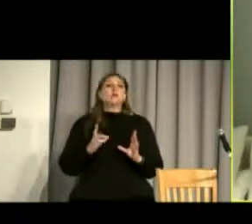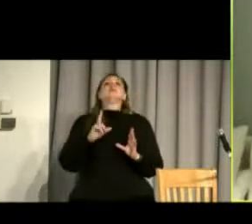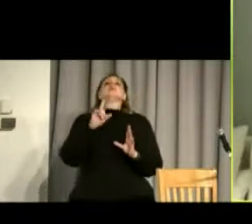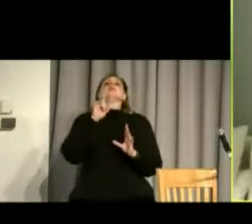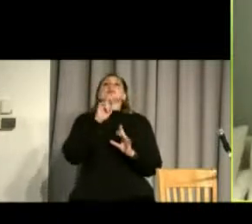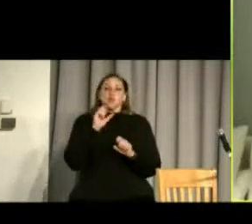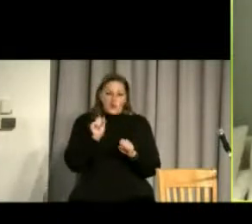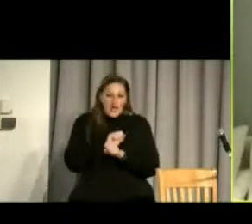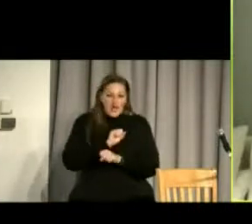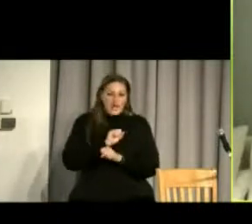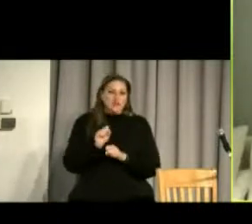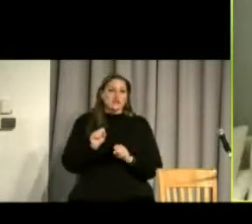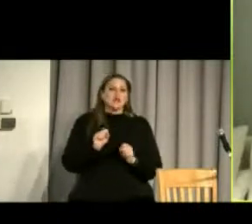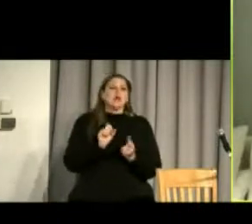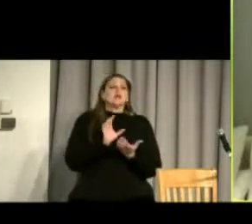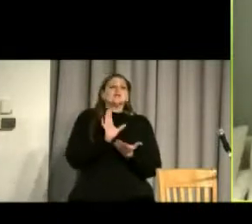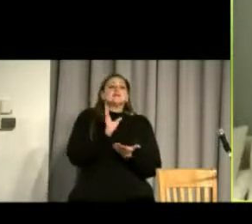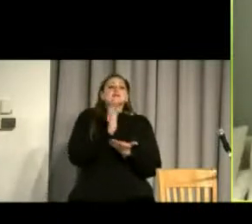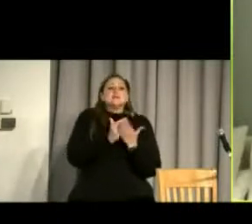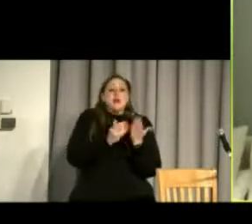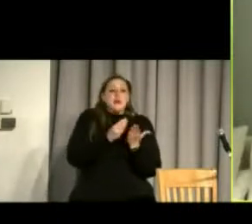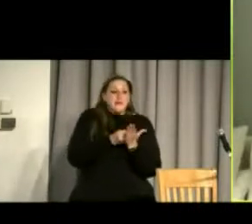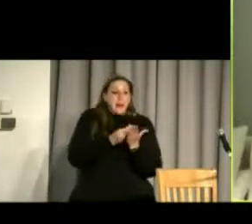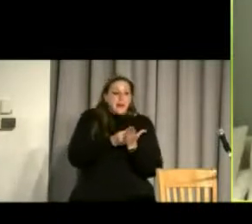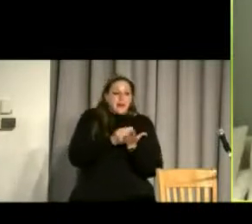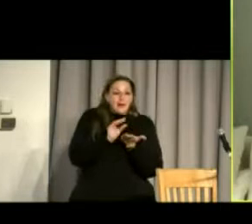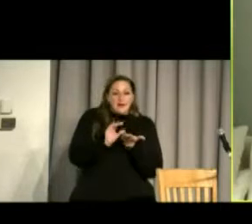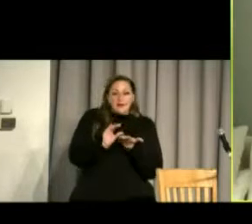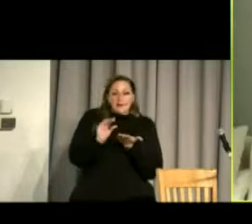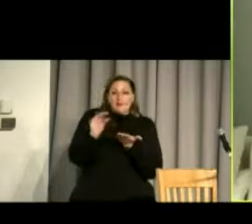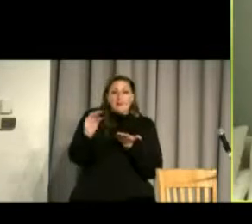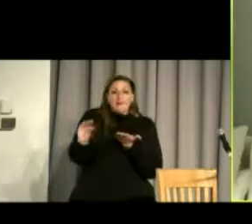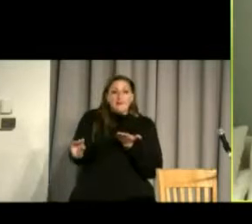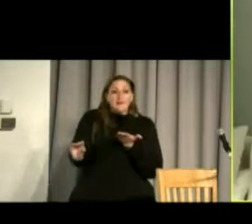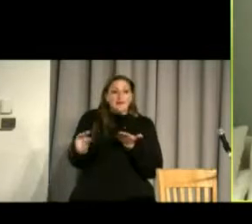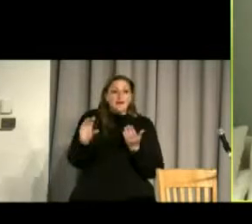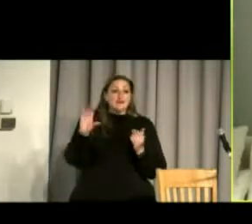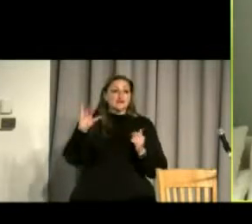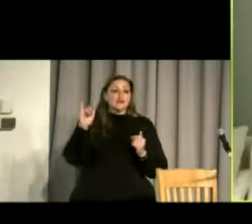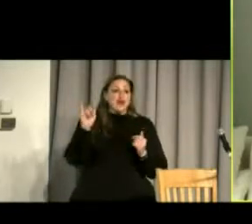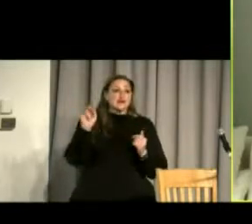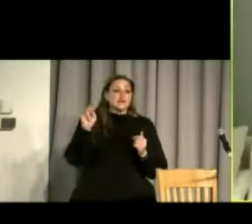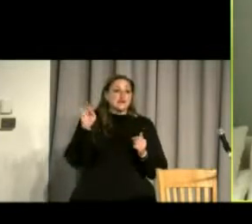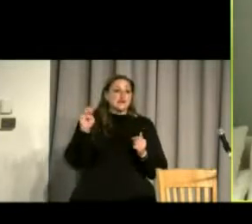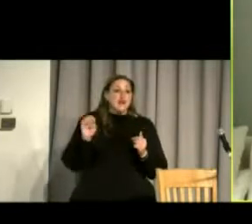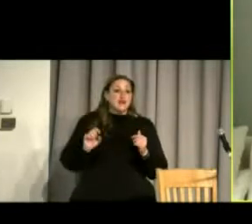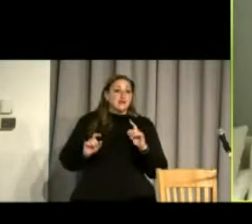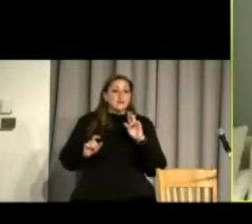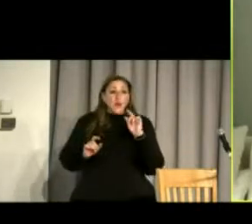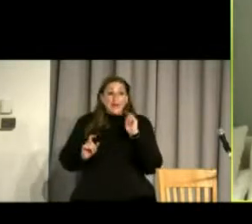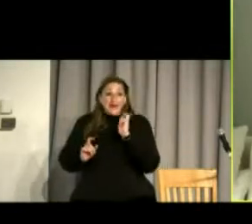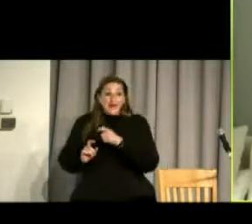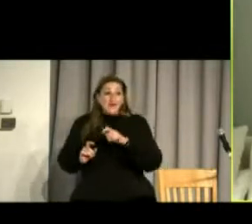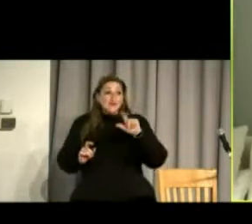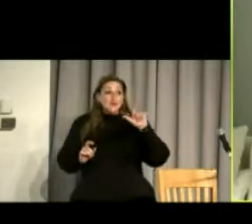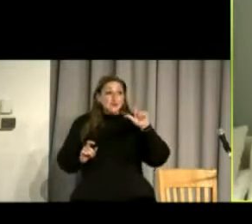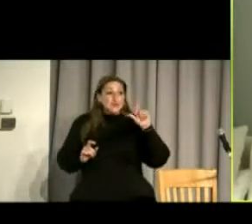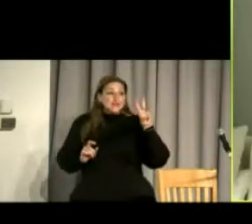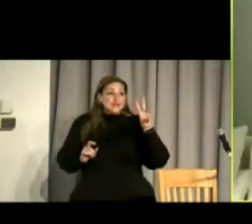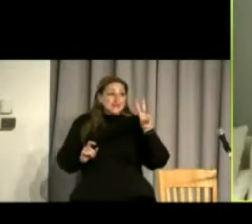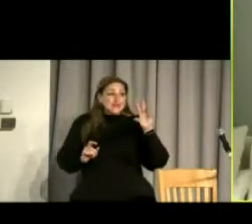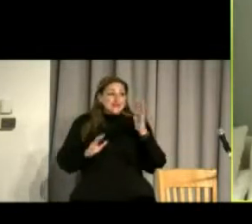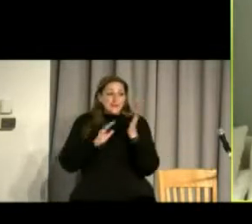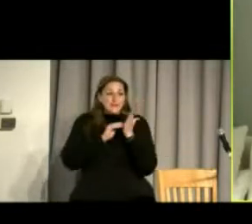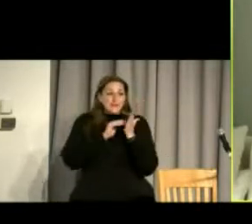actually put some funds, the governor and state legislators put some funds into Jackson. So they gave 26 million. That's how much they've